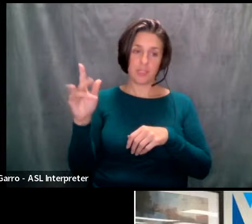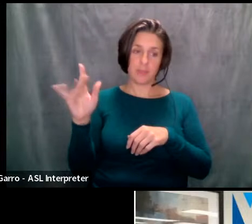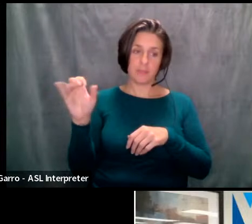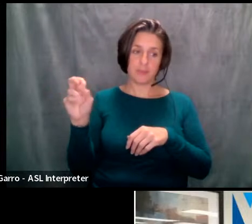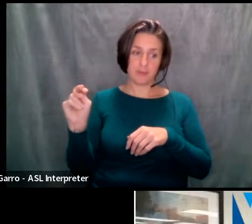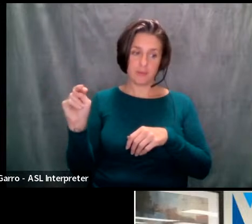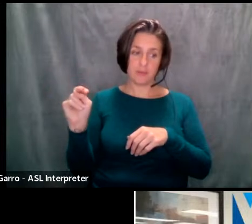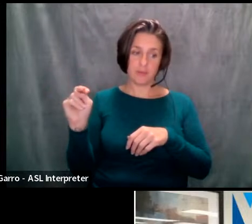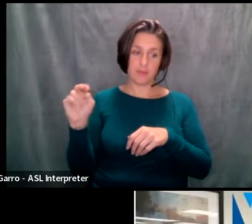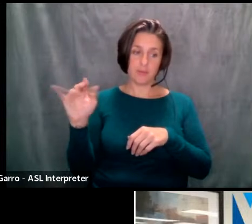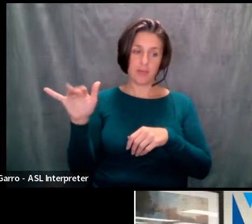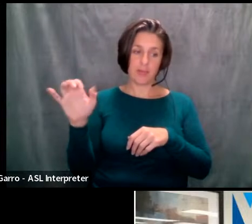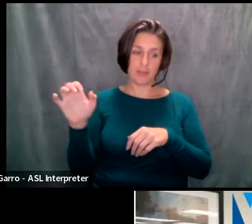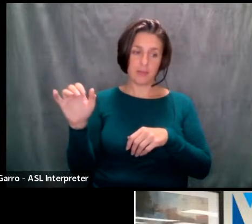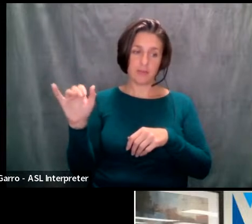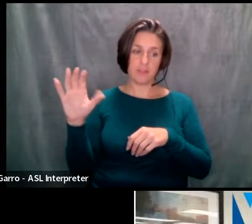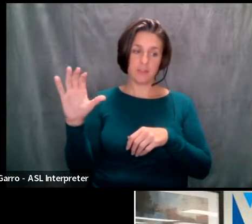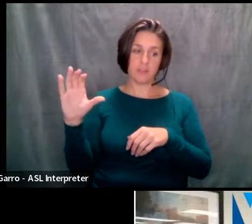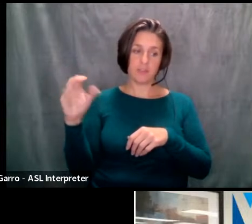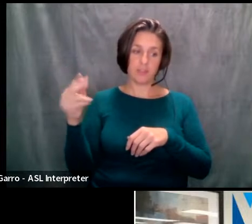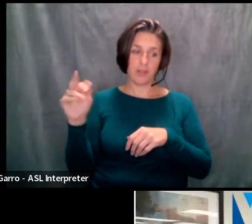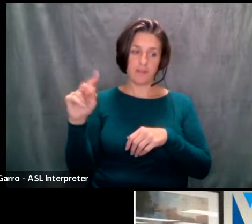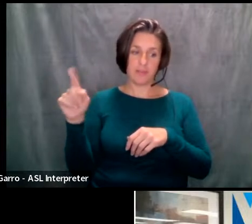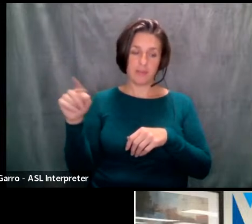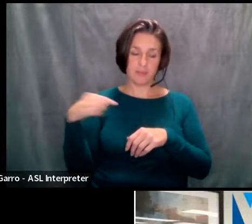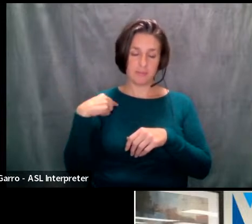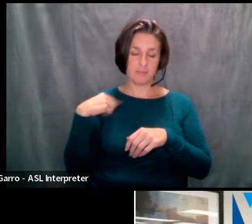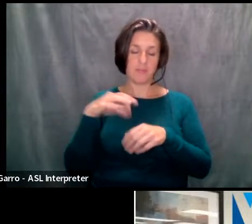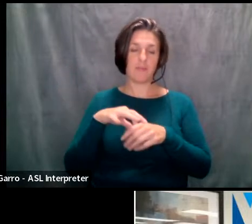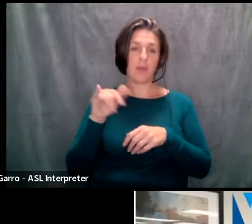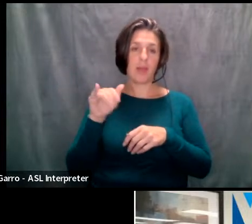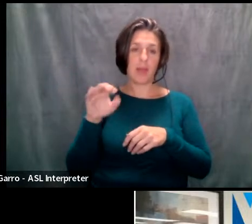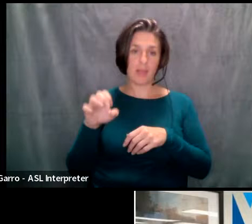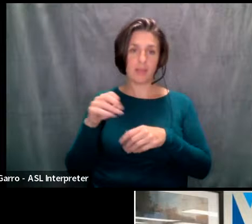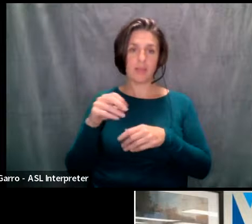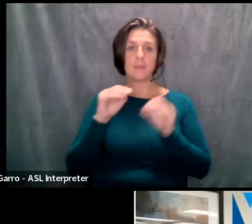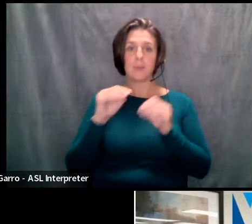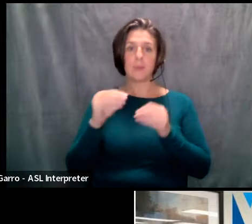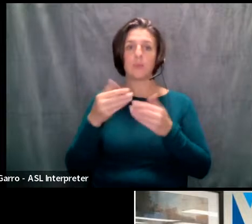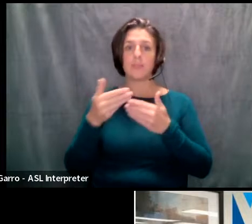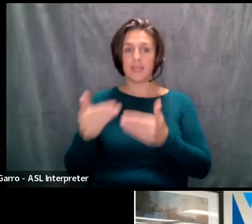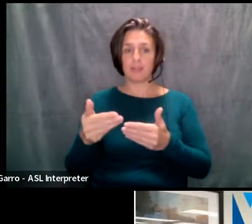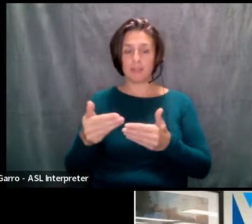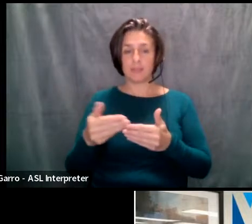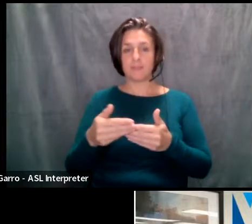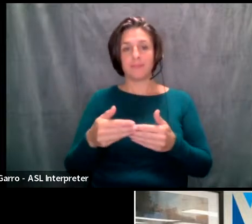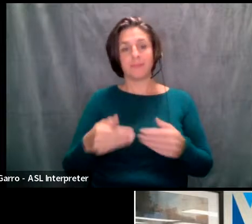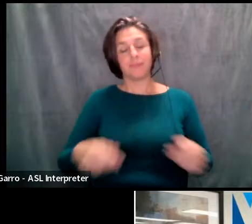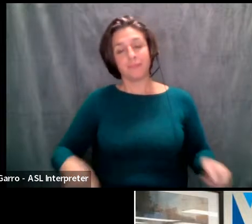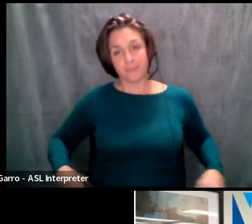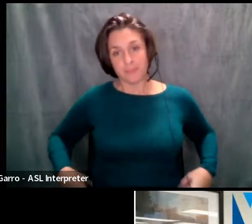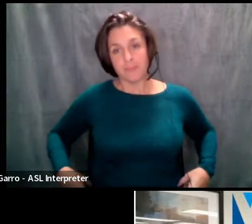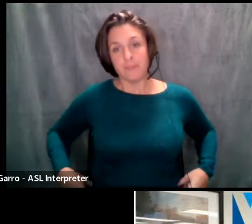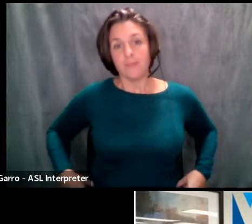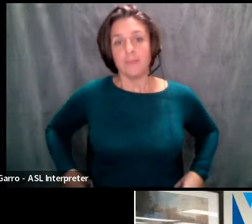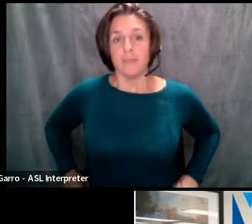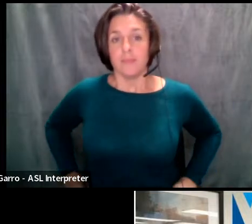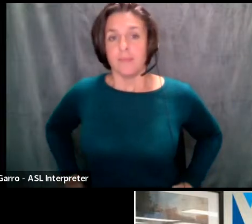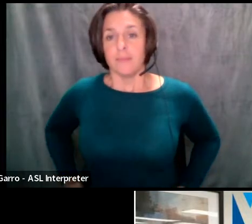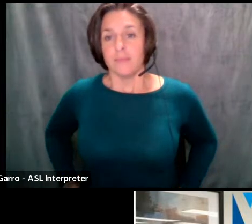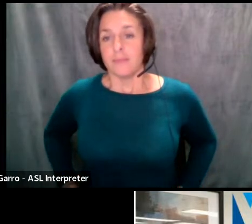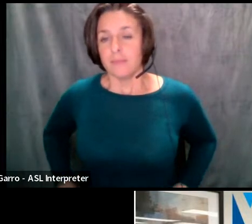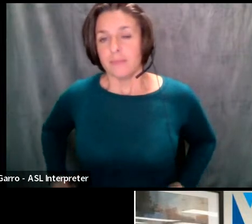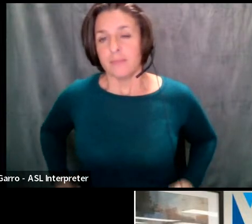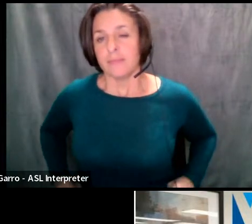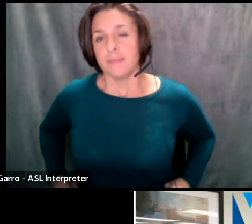Aye. trustee Chavez. Aye. I vote aye. Motion carries. Okay, number 2. Number 2 is